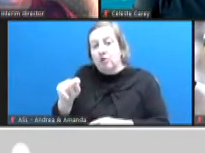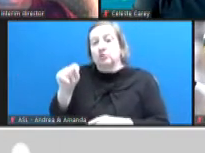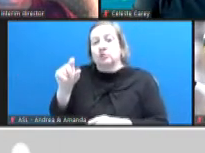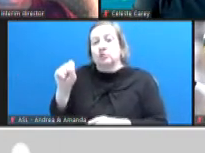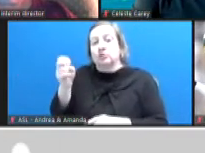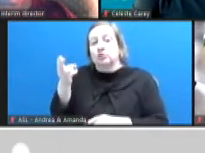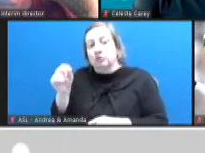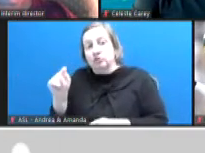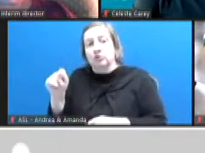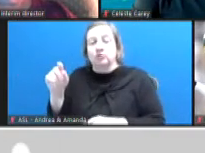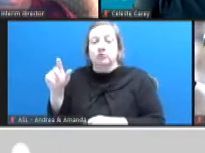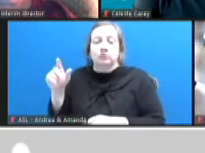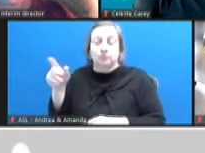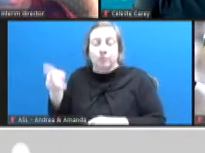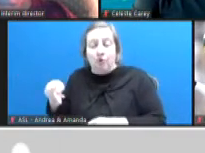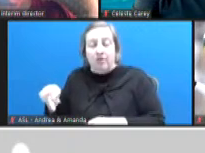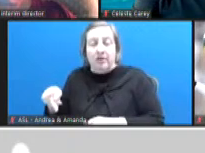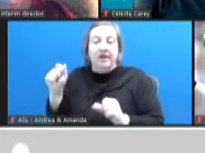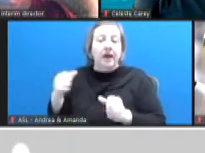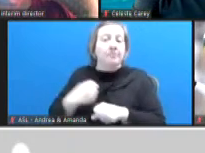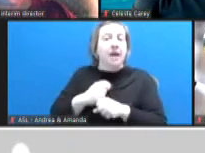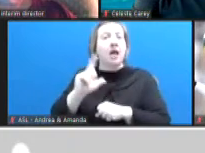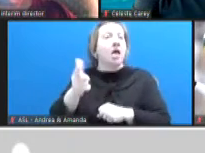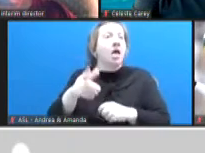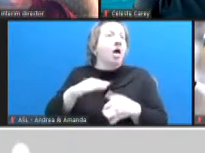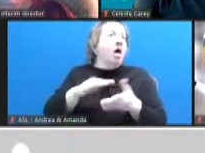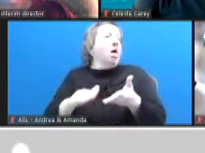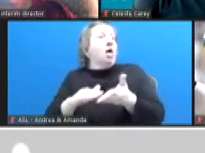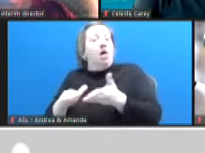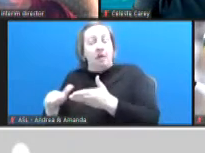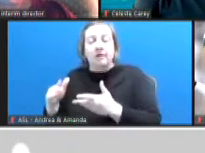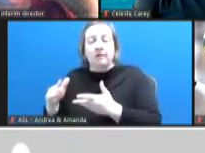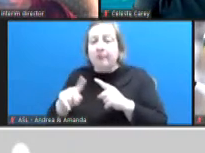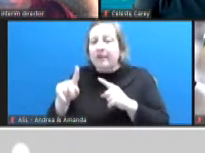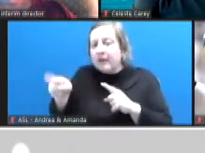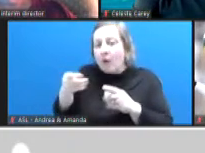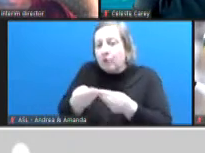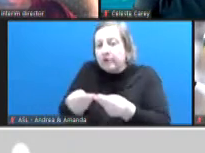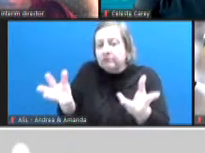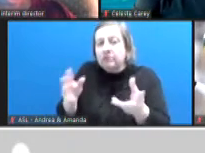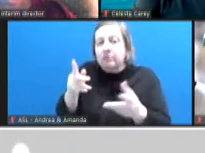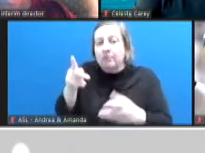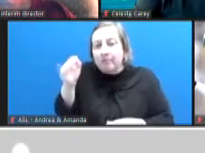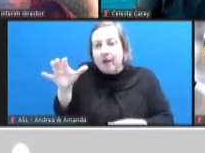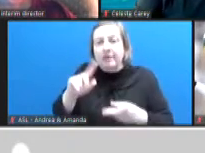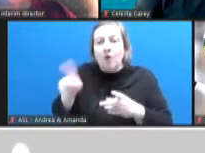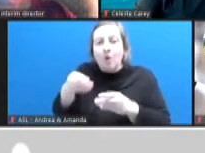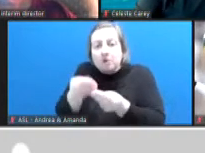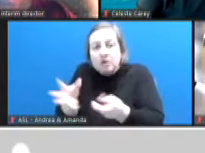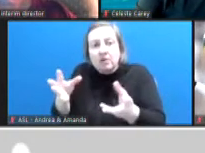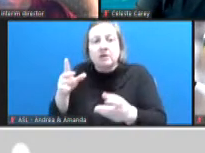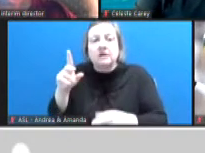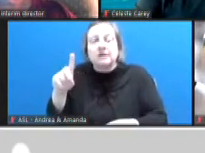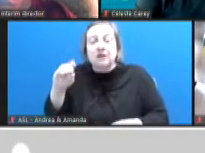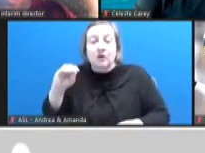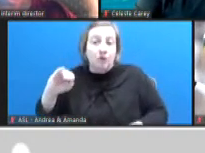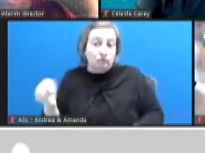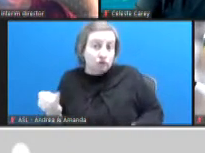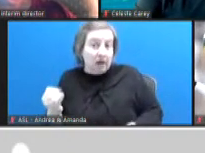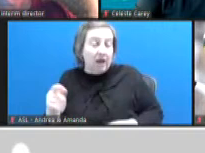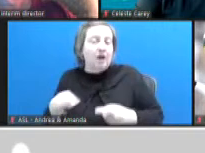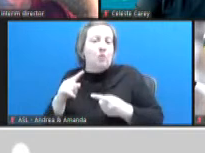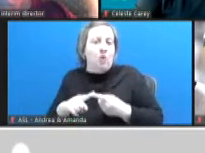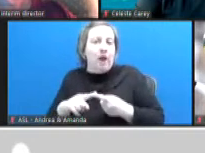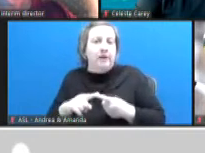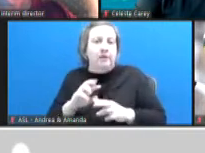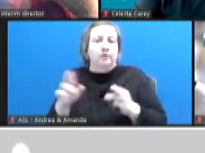fact justifications that they want, but the fact is they only released this to the public. They only released it to the Department of Justice when it was about